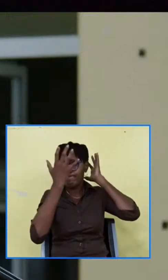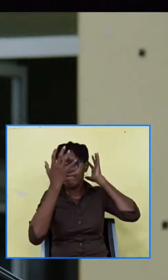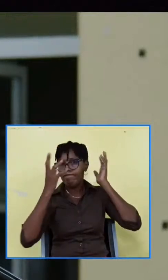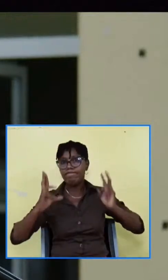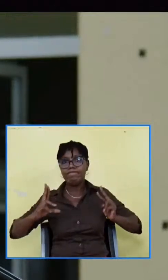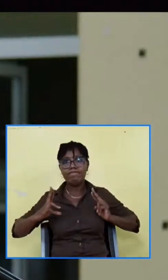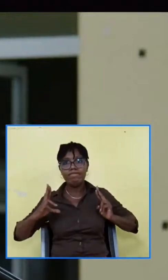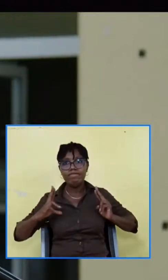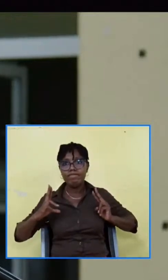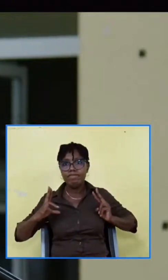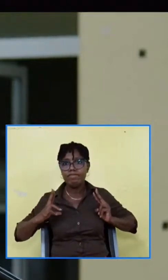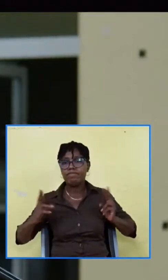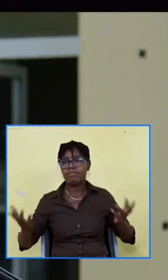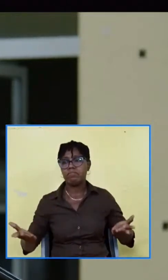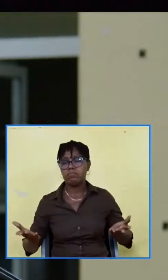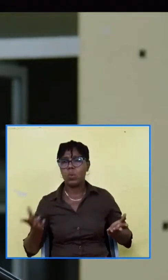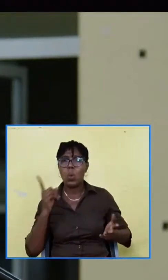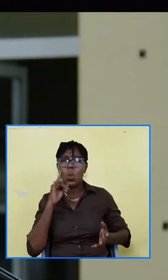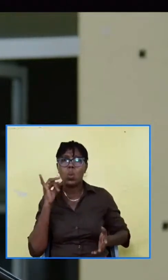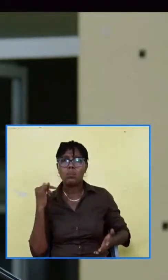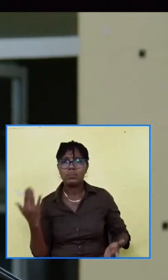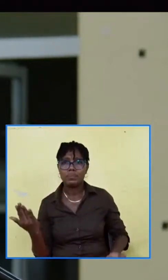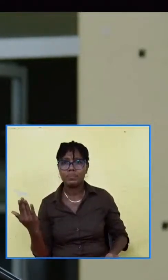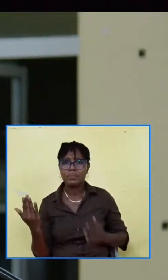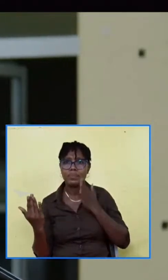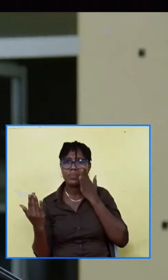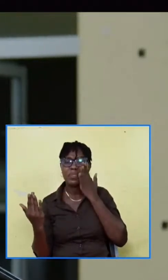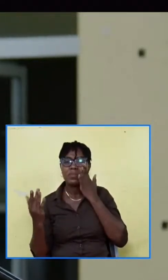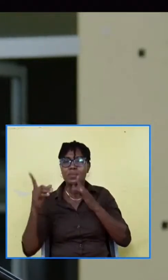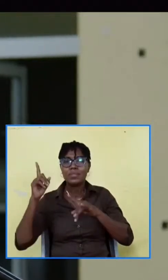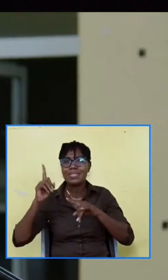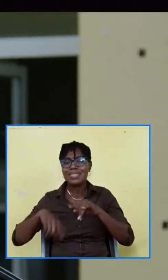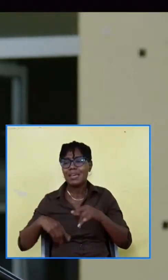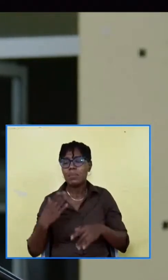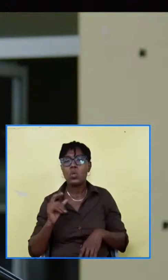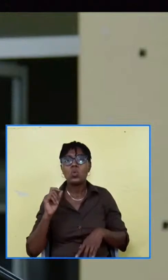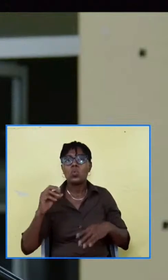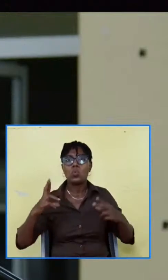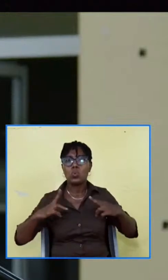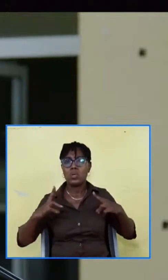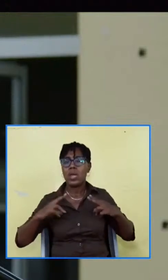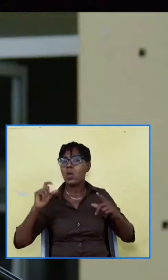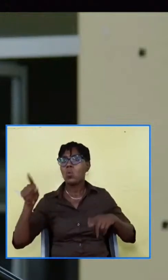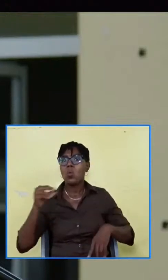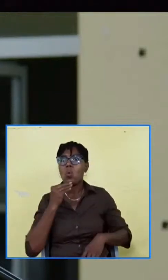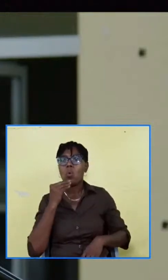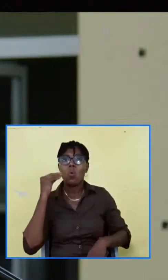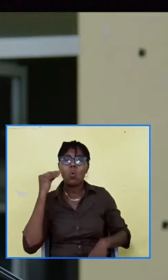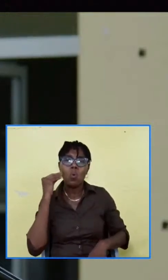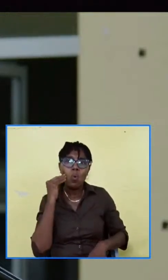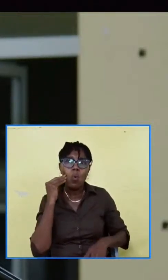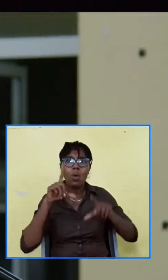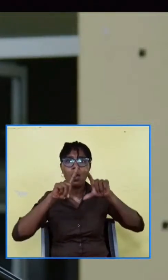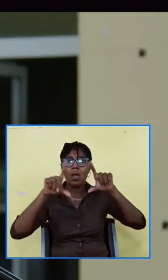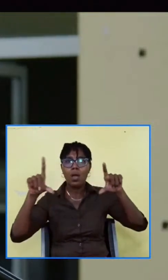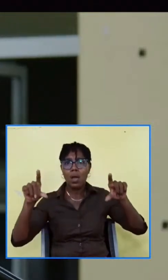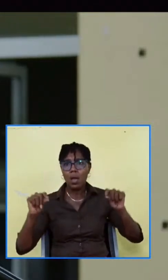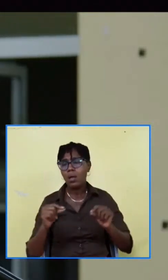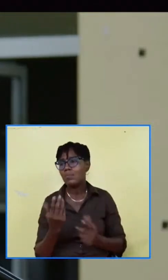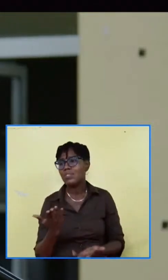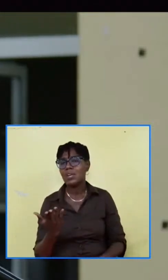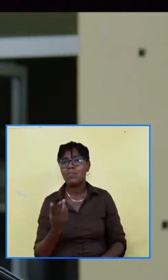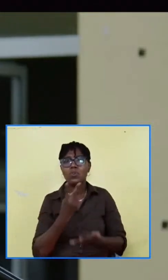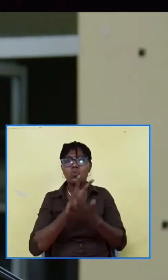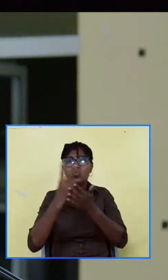like. It can't be retirement and going home and waiting on that check to come home and get 2 checks every 2 weeks, you go and cash them.